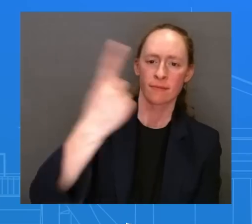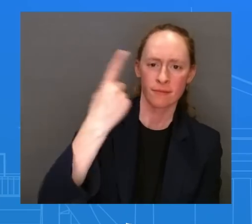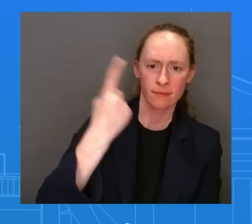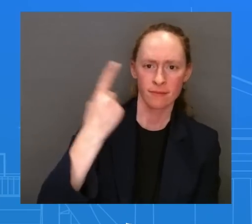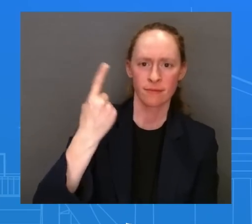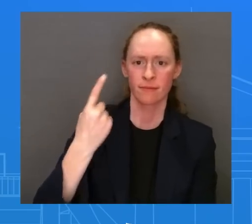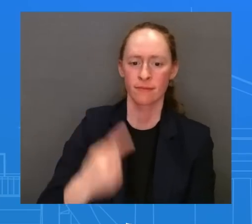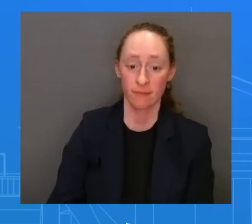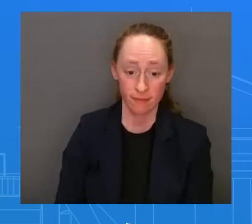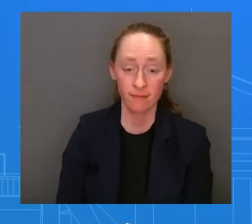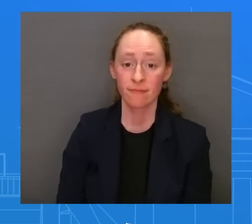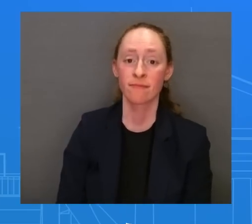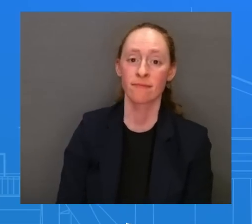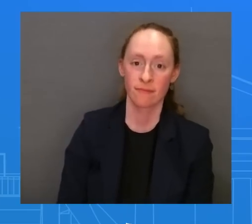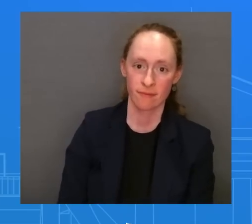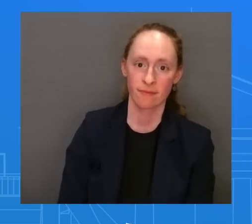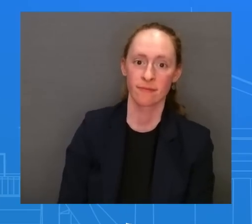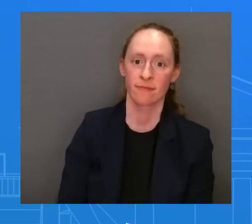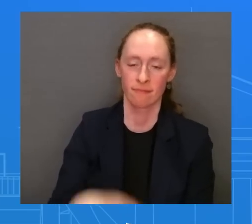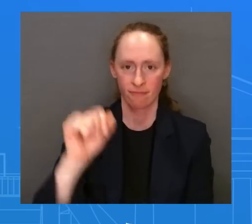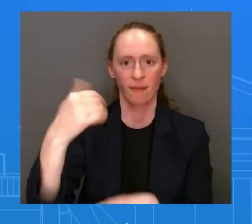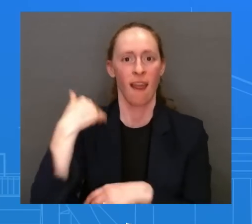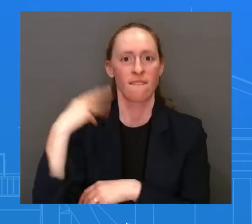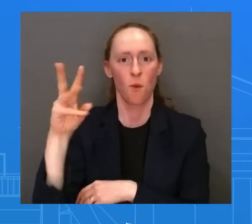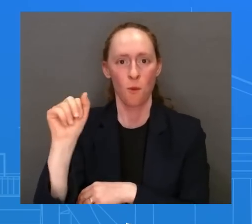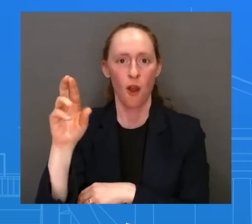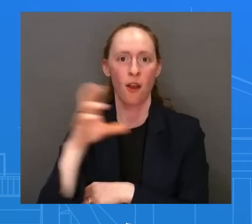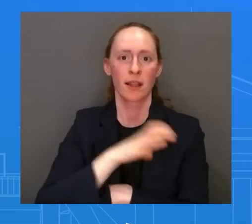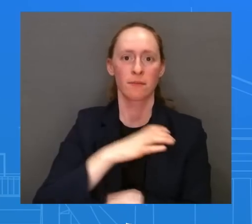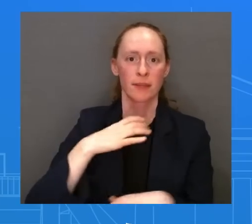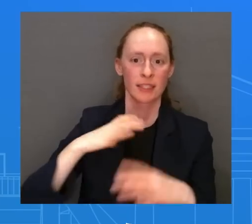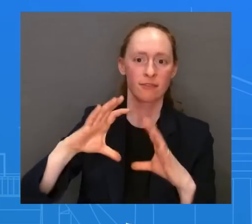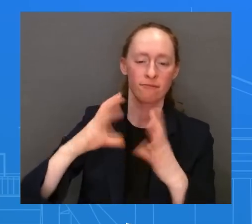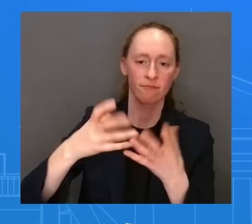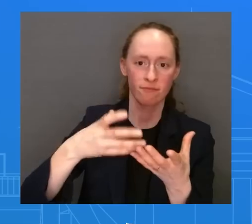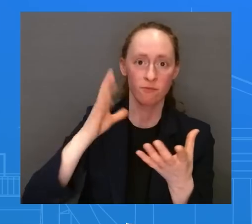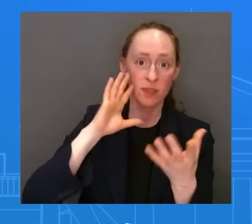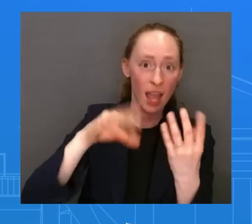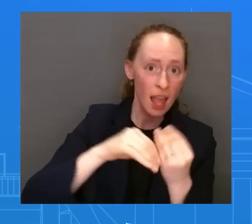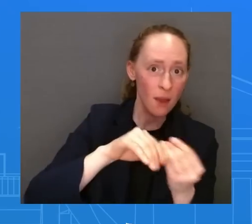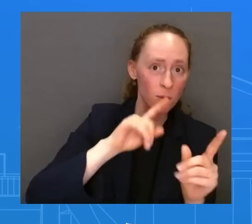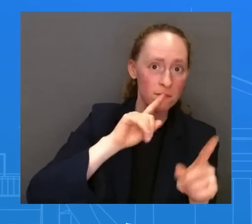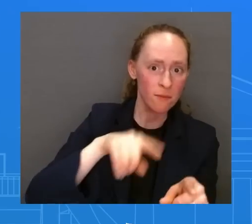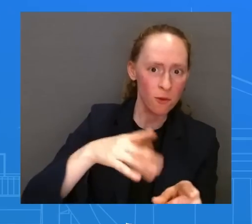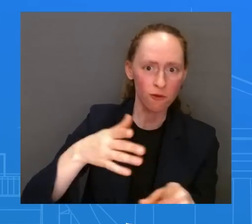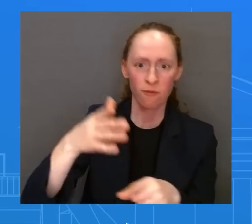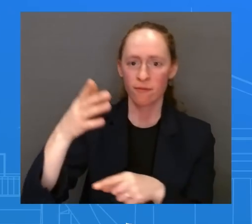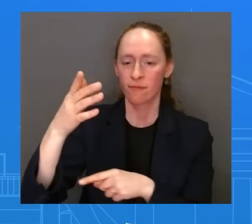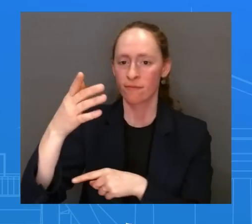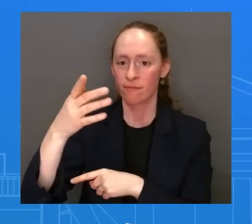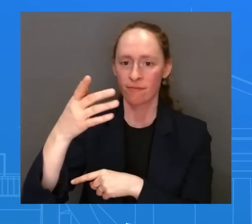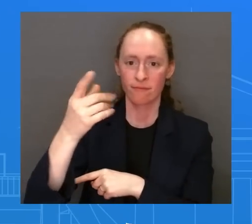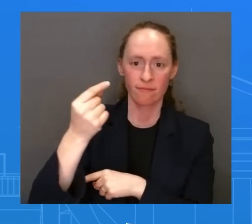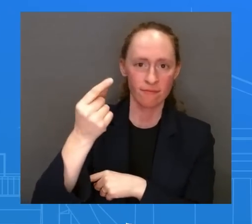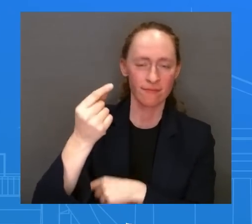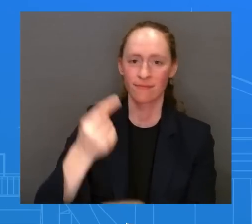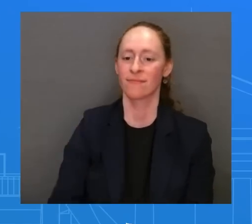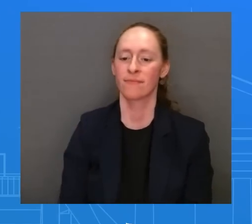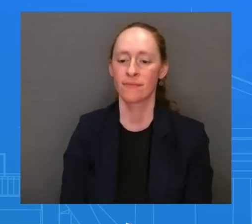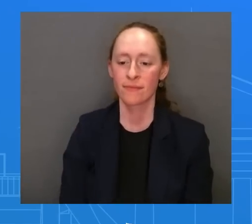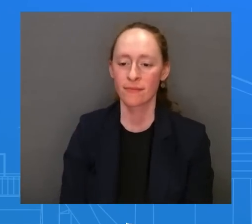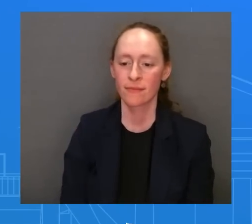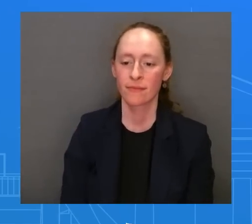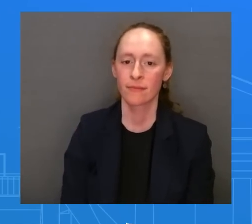any additional final report aside from this that we can expect to see these are the after action reports of the agencies that were